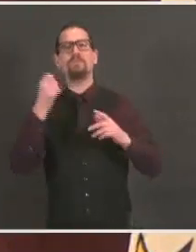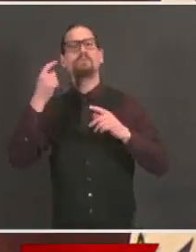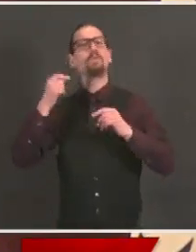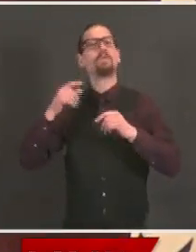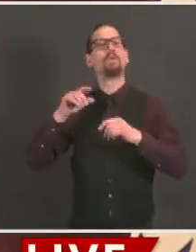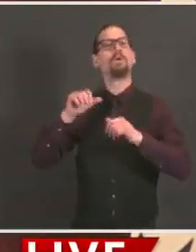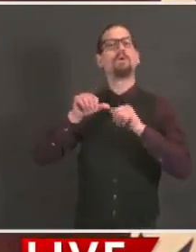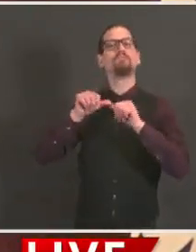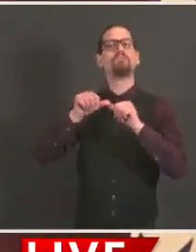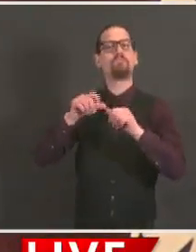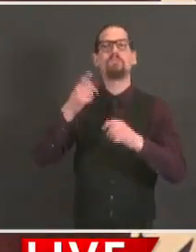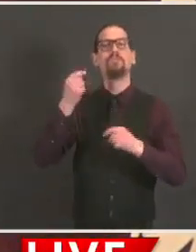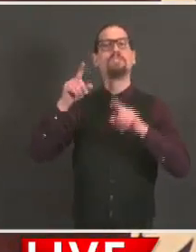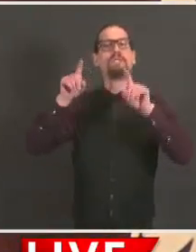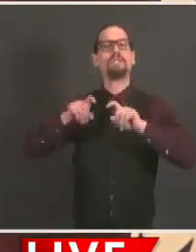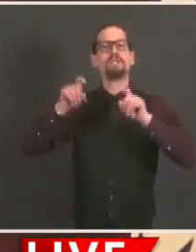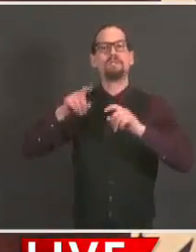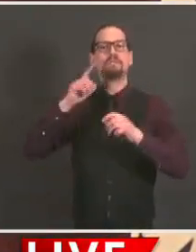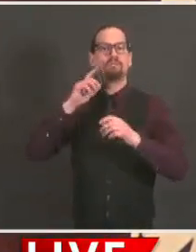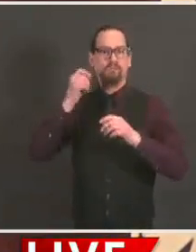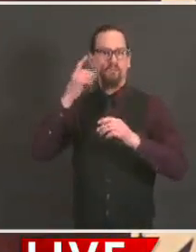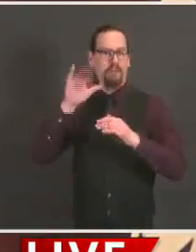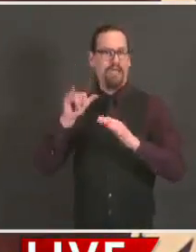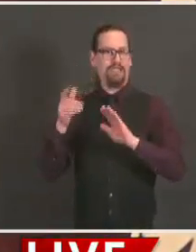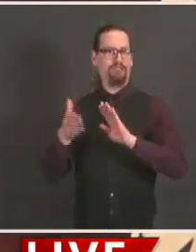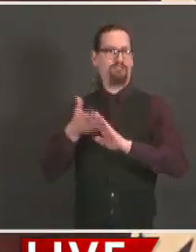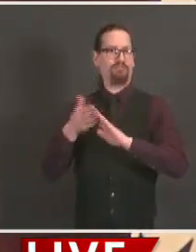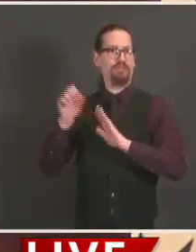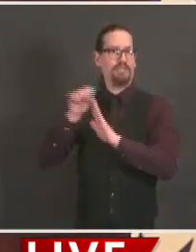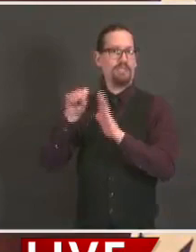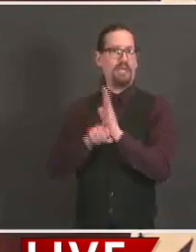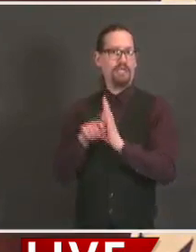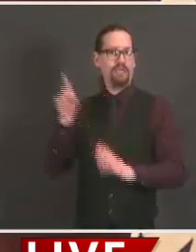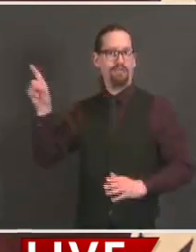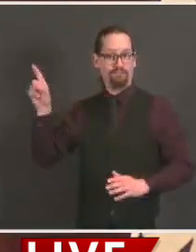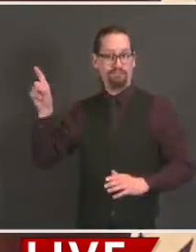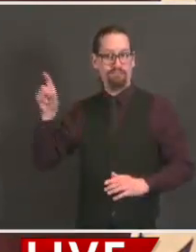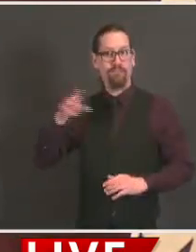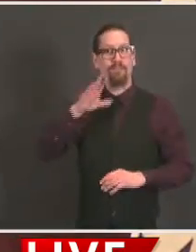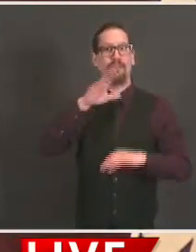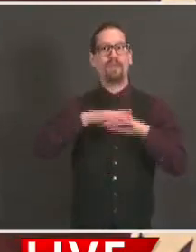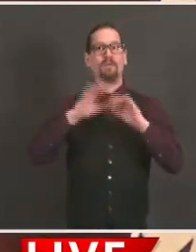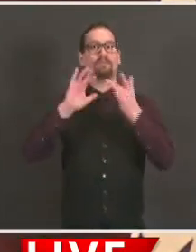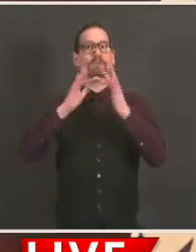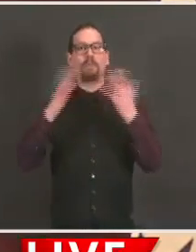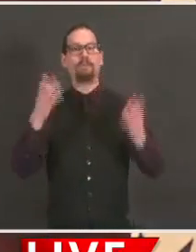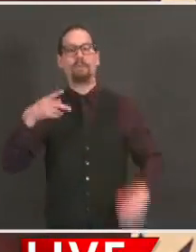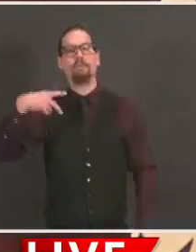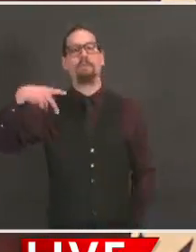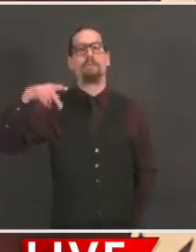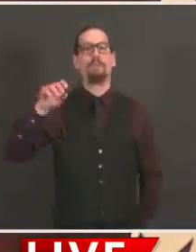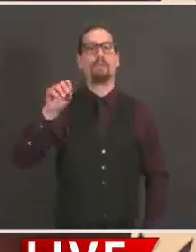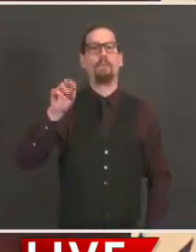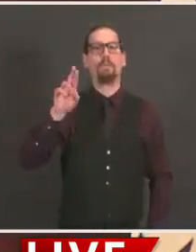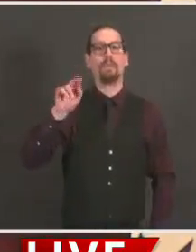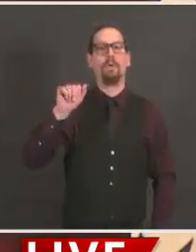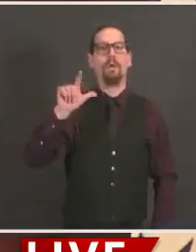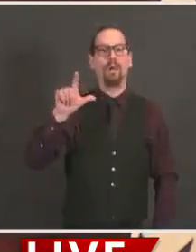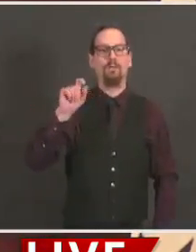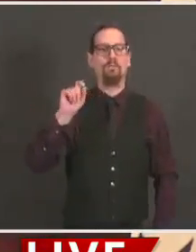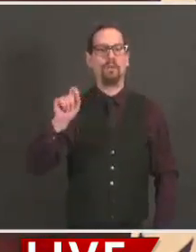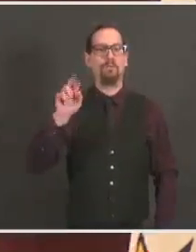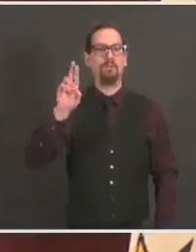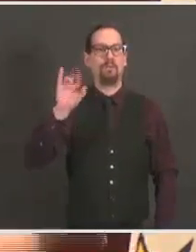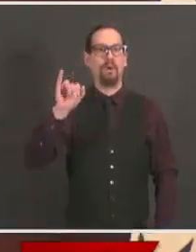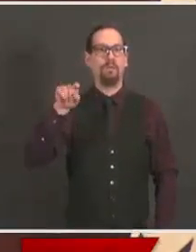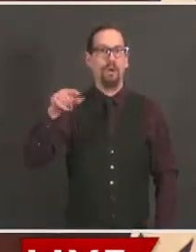you want to get tested at a state-run site, which is portal.ri.gov, and we still encourage everyone to go there. But there